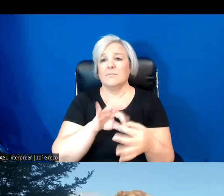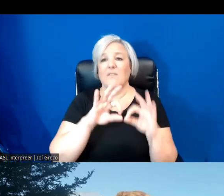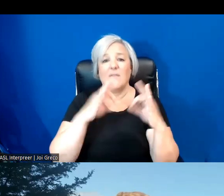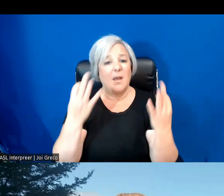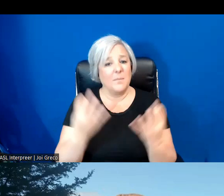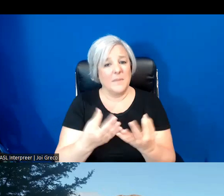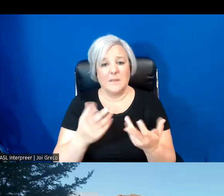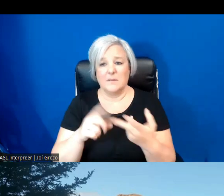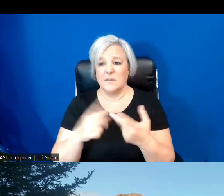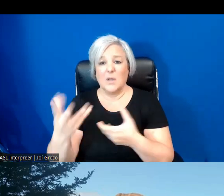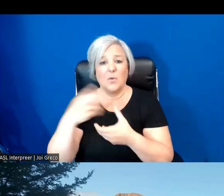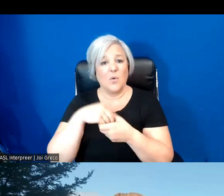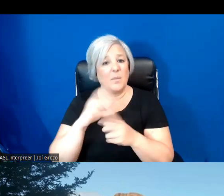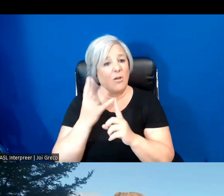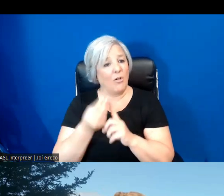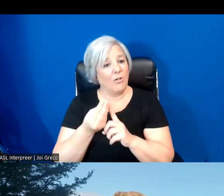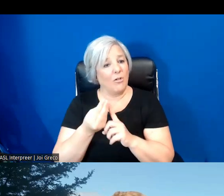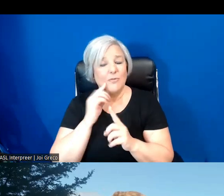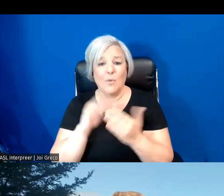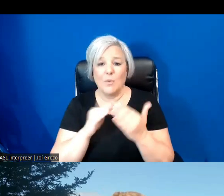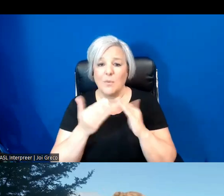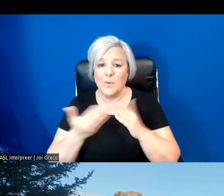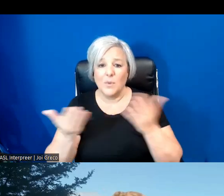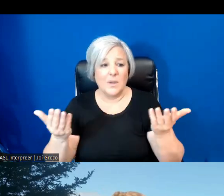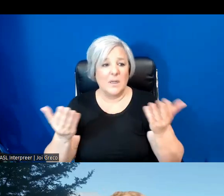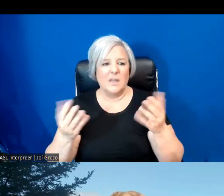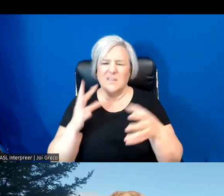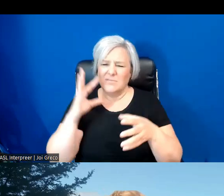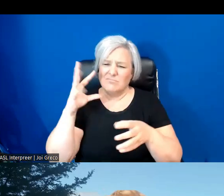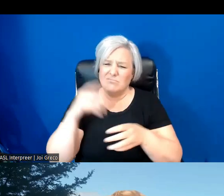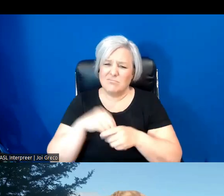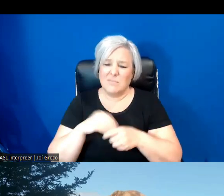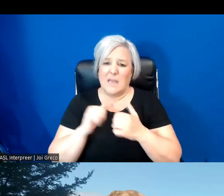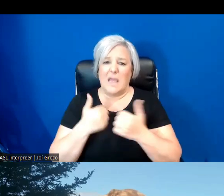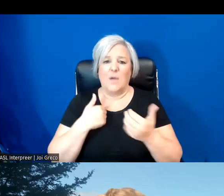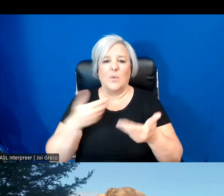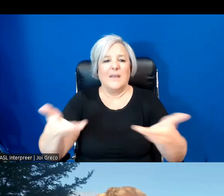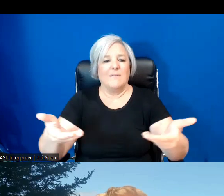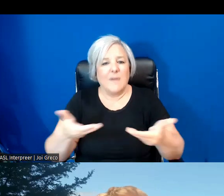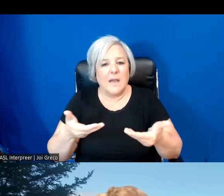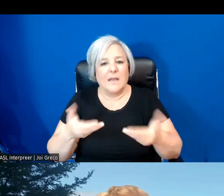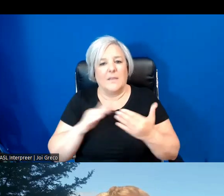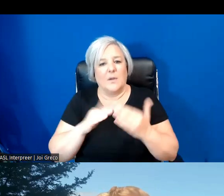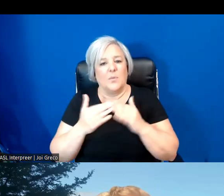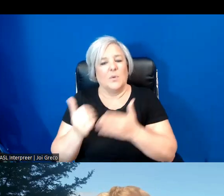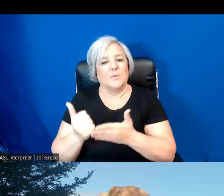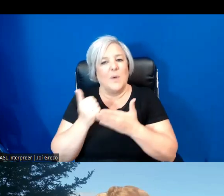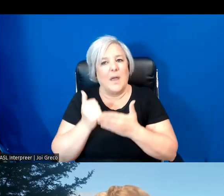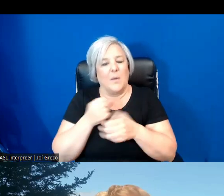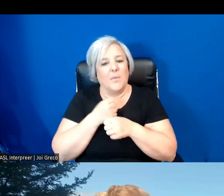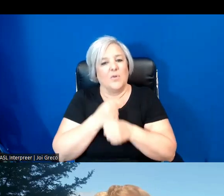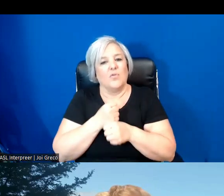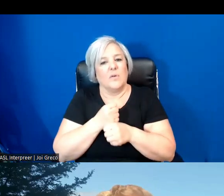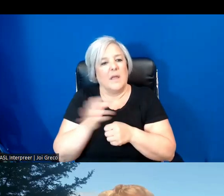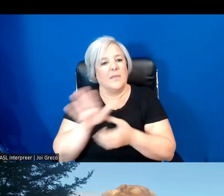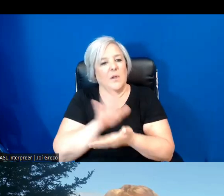we incorporate the culture of the community, and how we invite the community to help us create what their